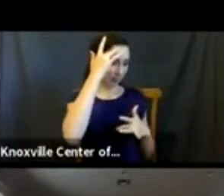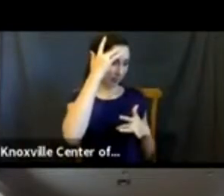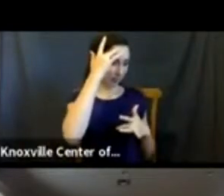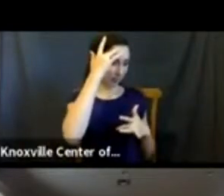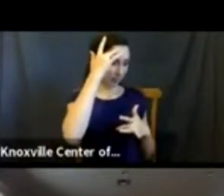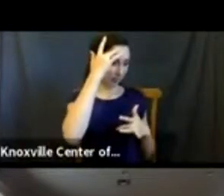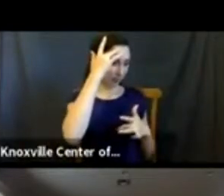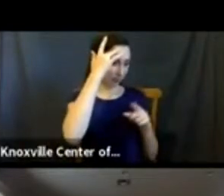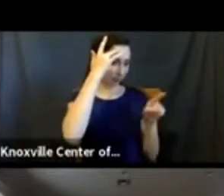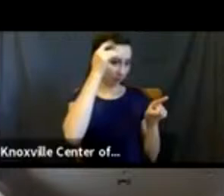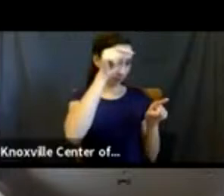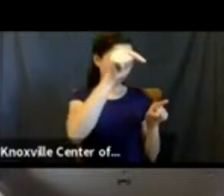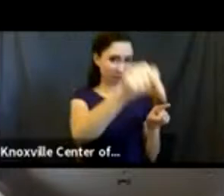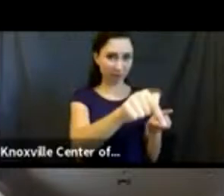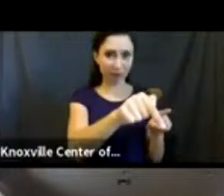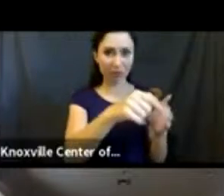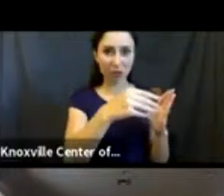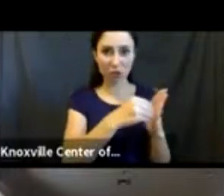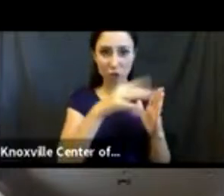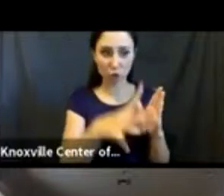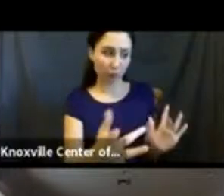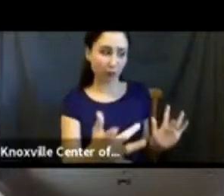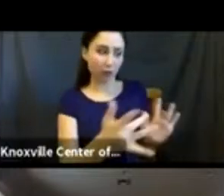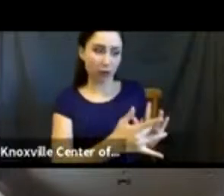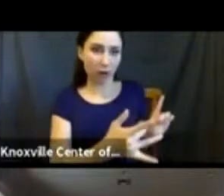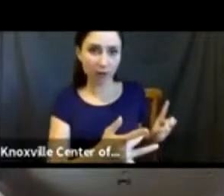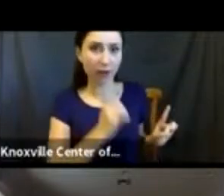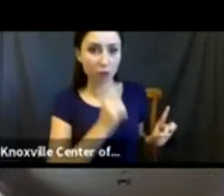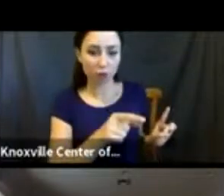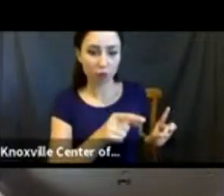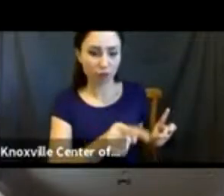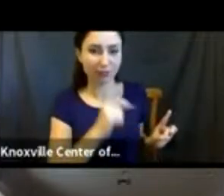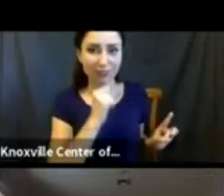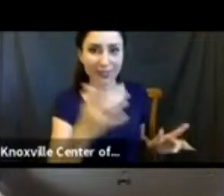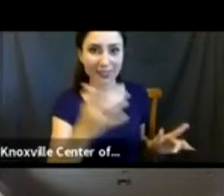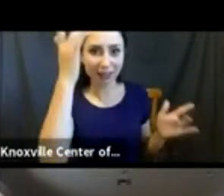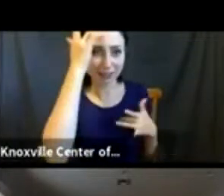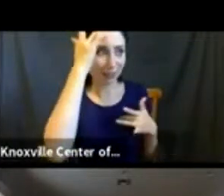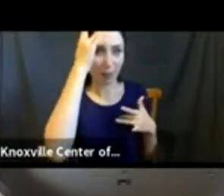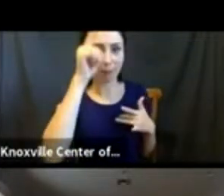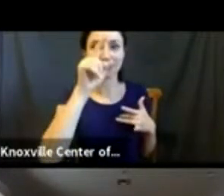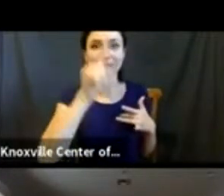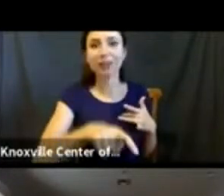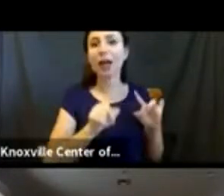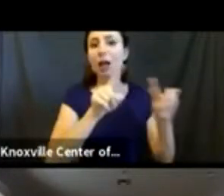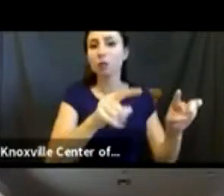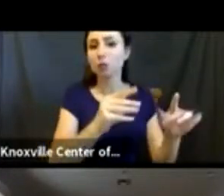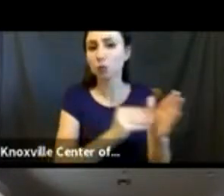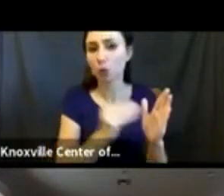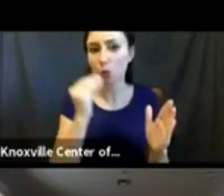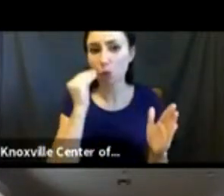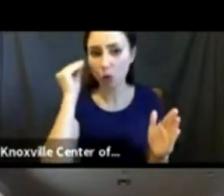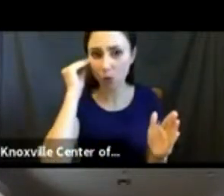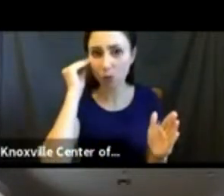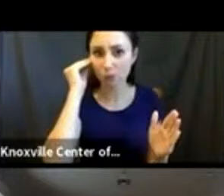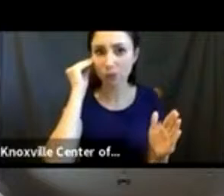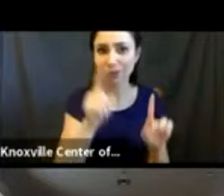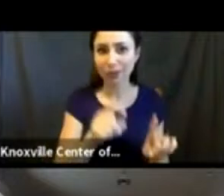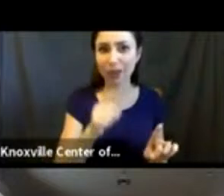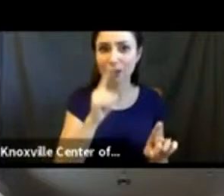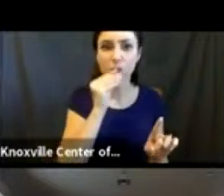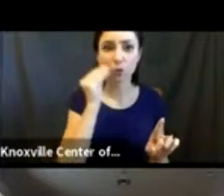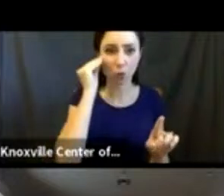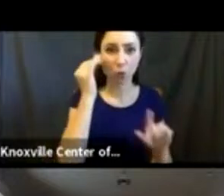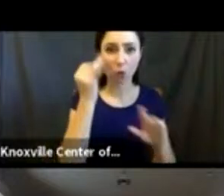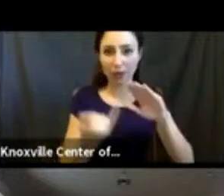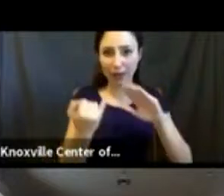the student doesn't have COVID-19. The student was 4 desks over, let's say, from a student who did have COVID-19. What are